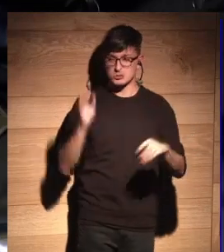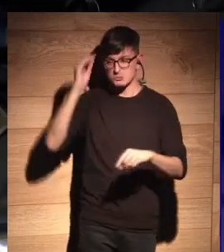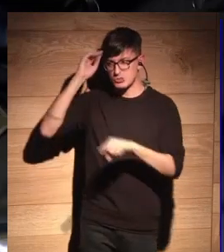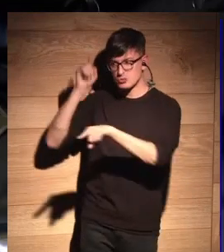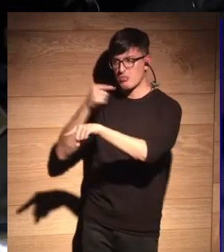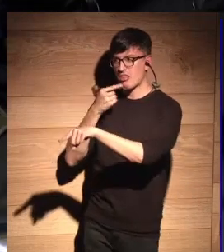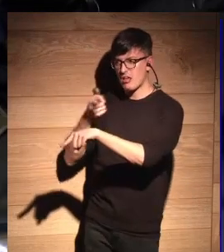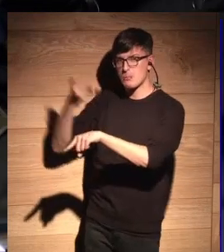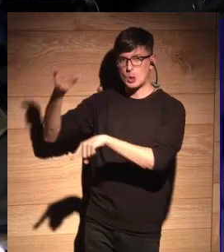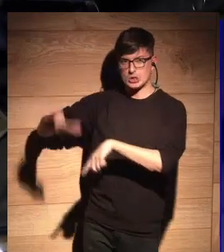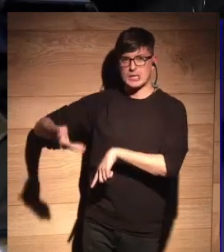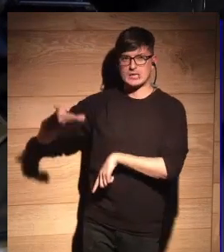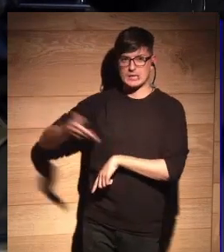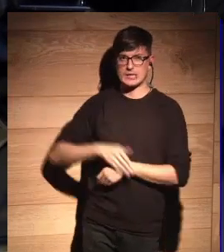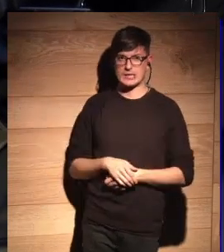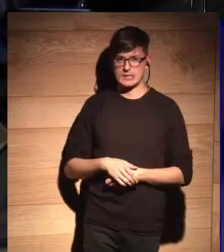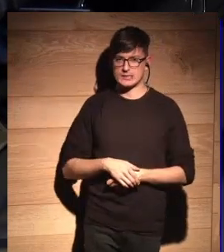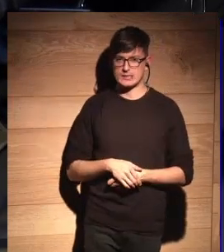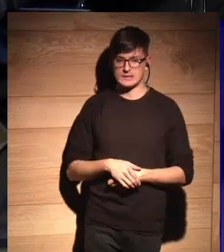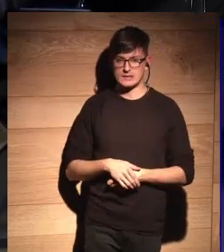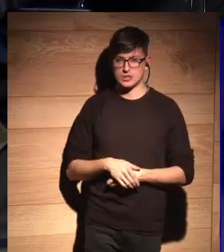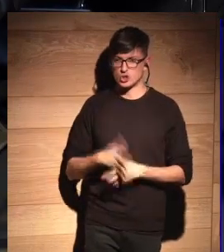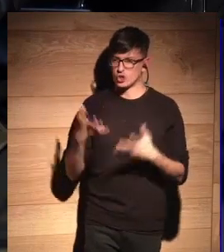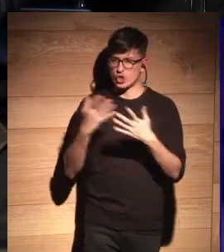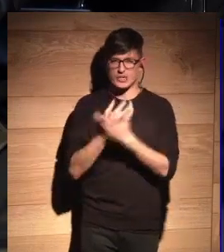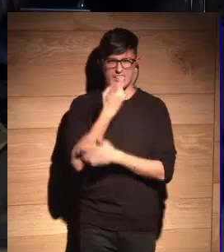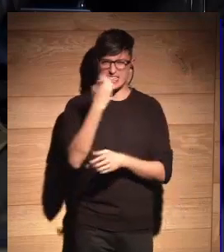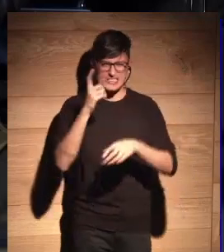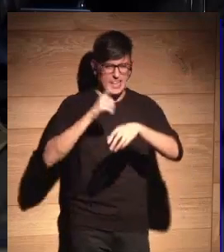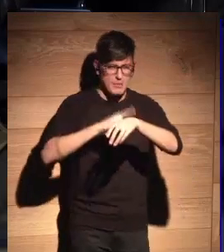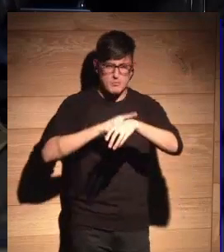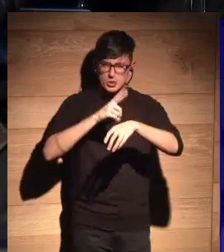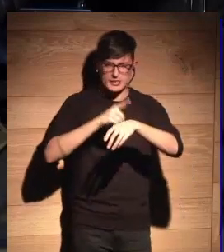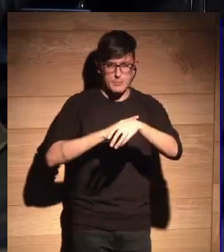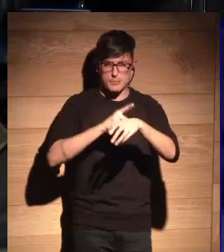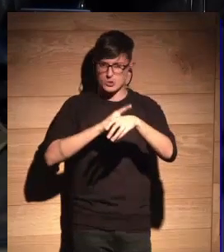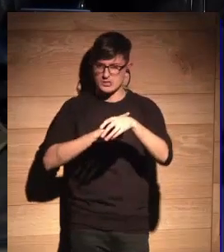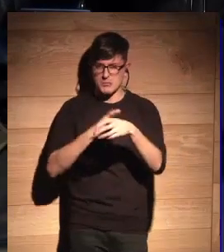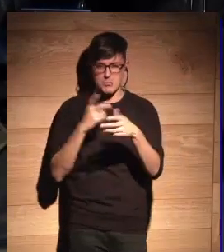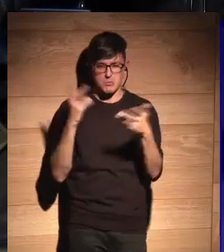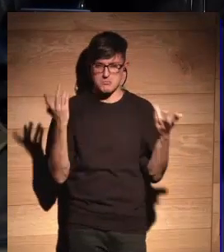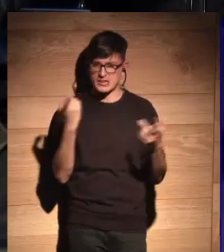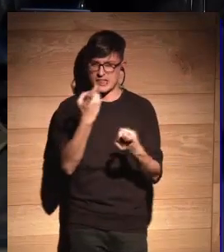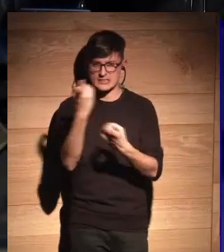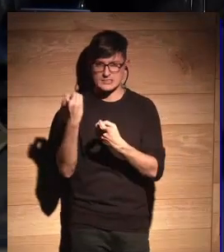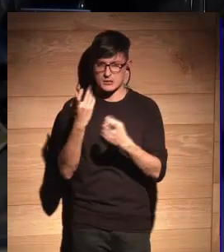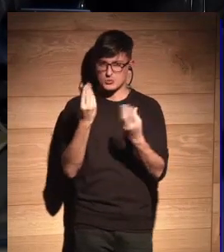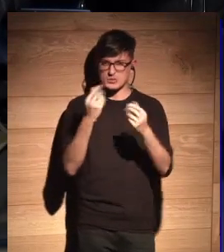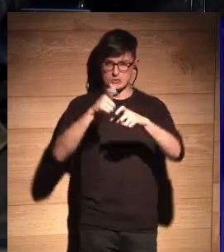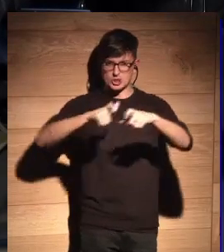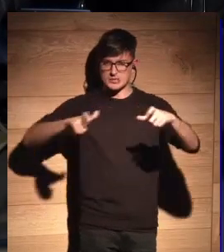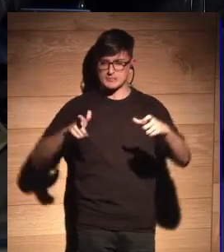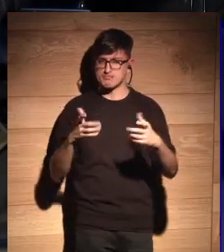just take your time? Because nowadays everyone is shooting. Not everyone, but a lot of people are only